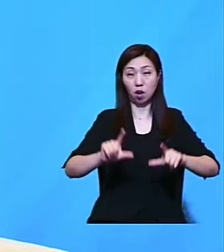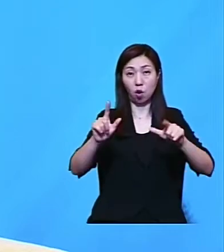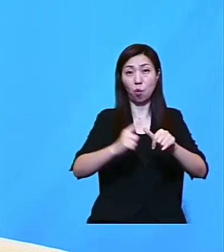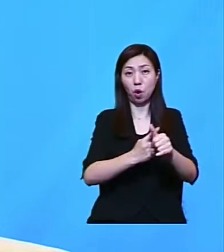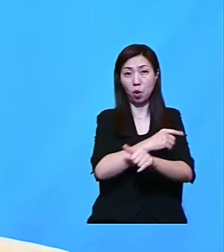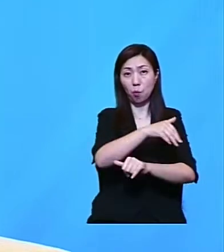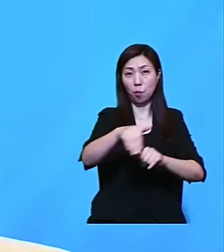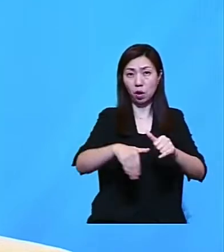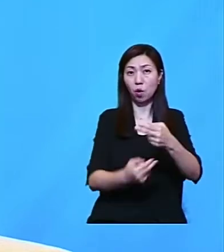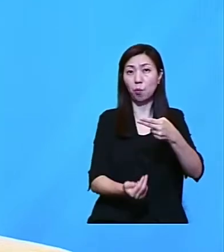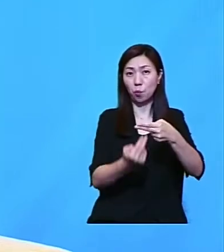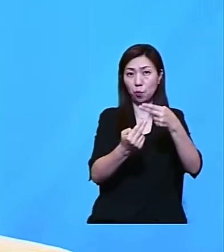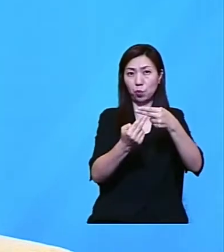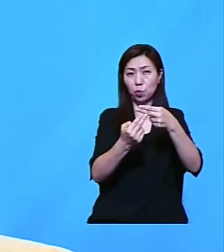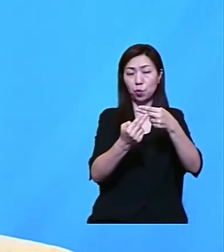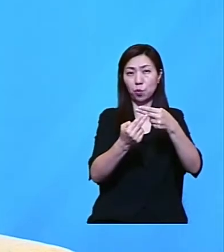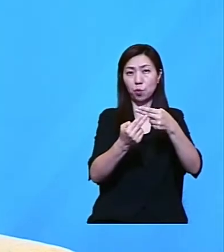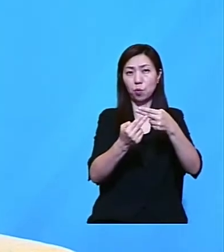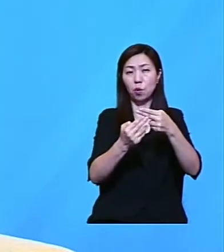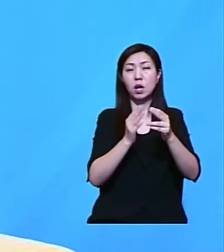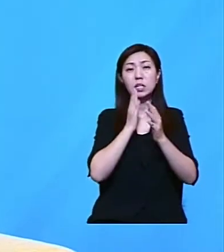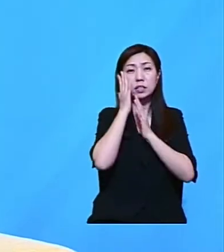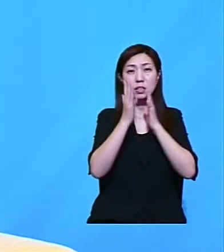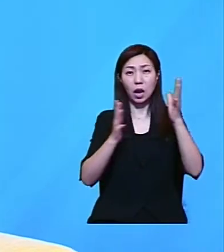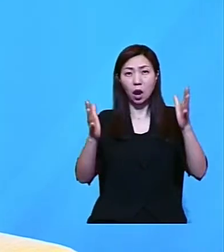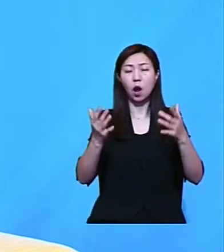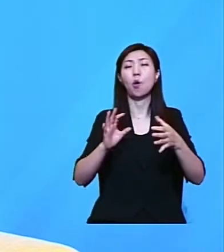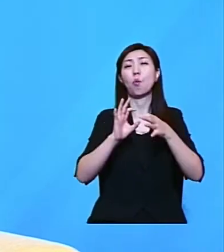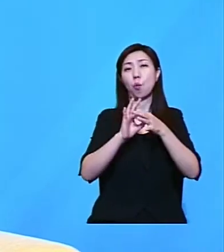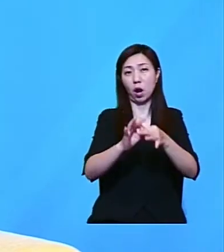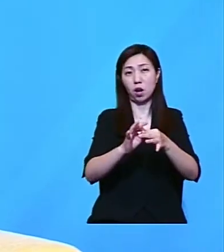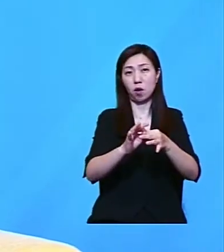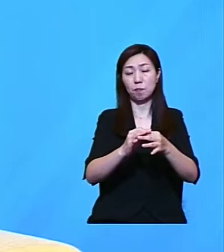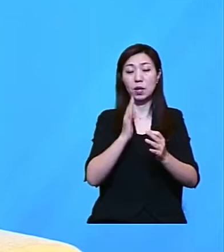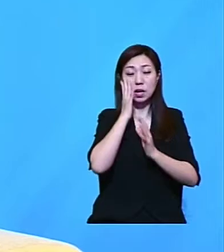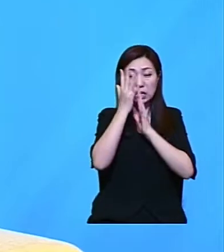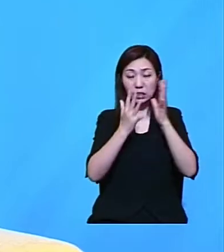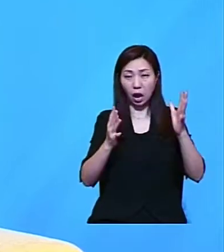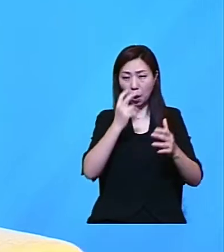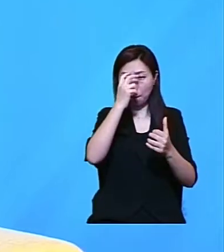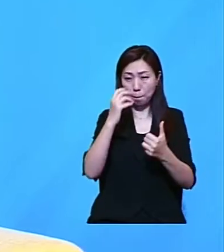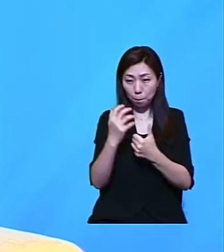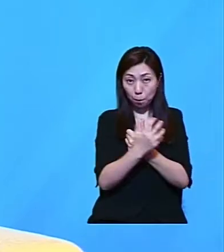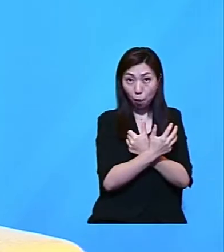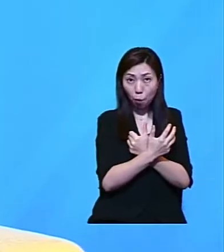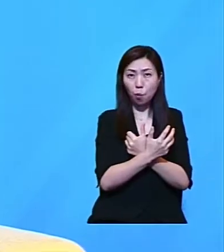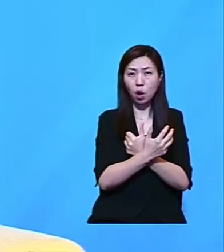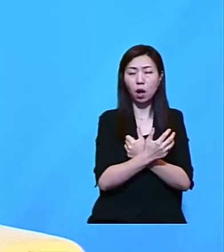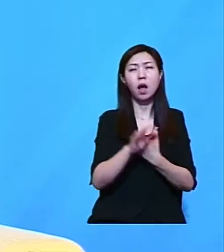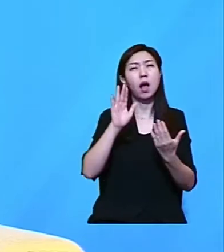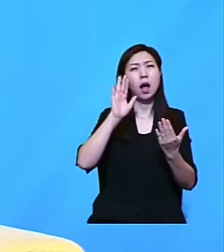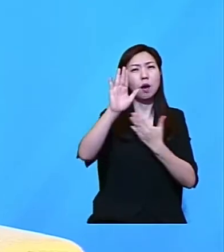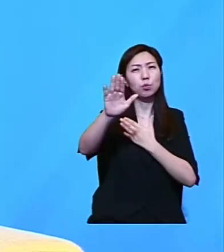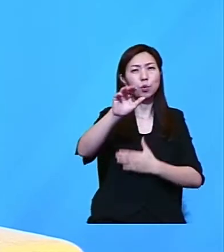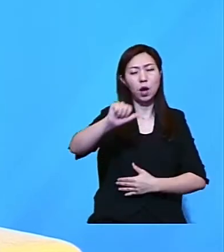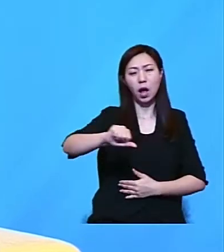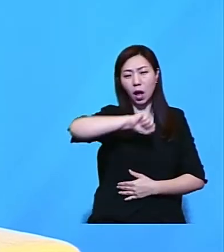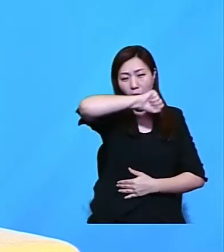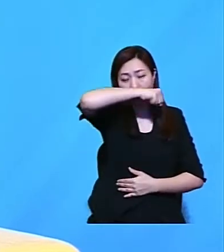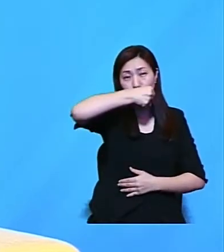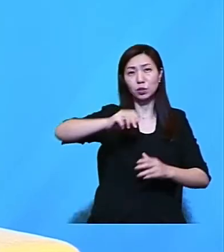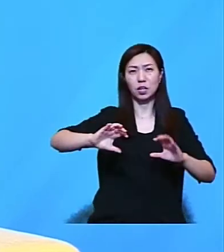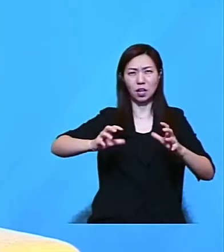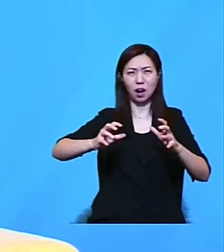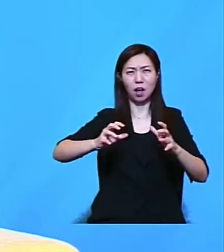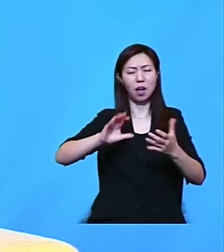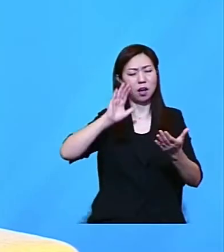forest-related projects, either conservation, but particularly, which is a priority in many African countries, to help restore degraded lands